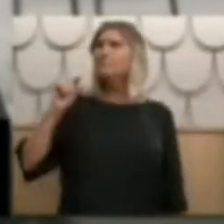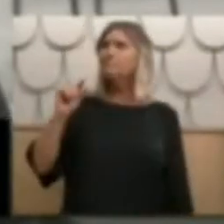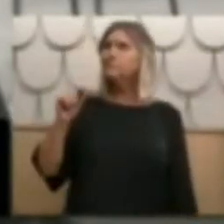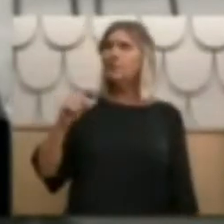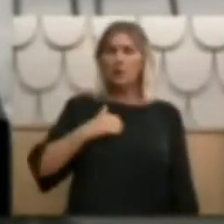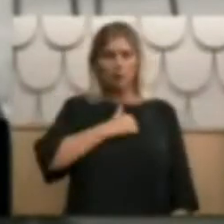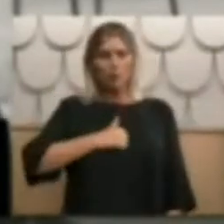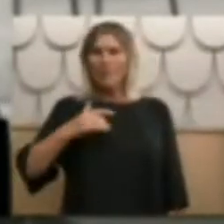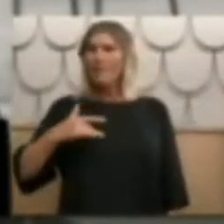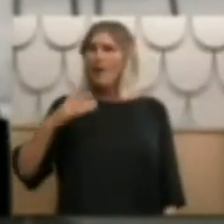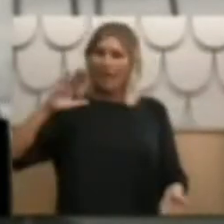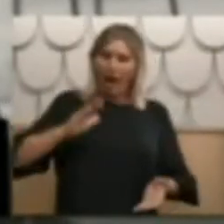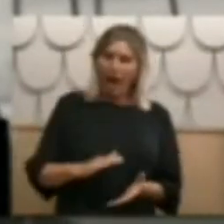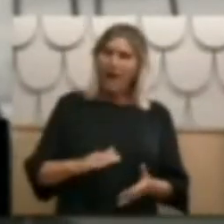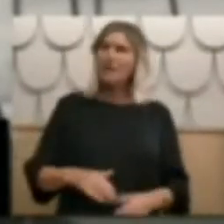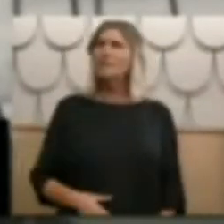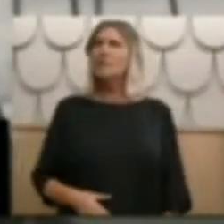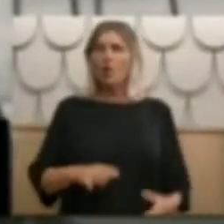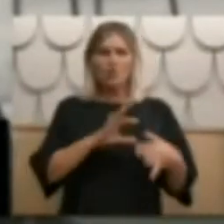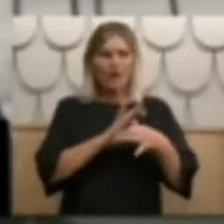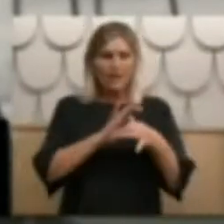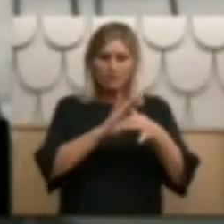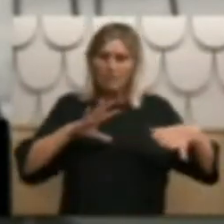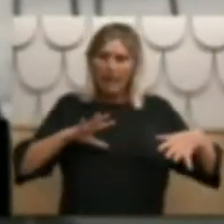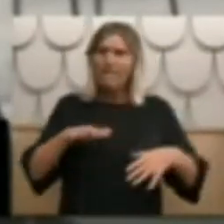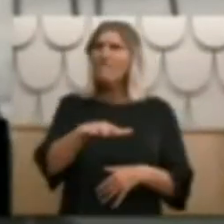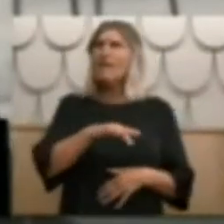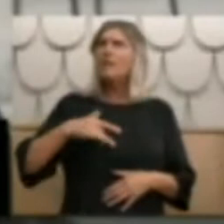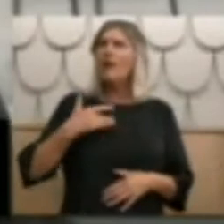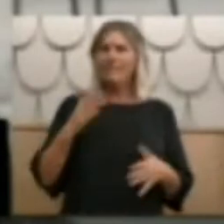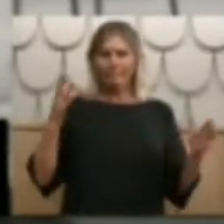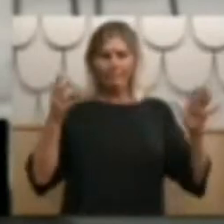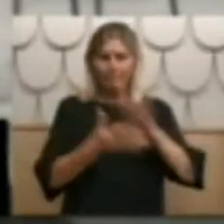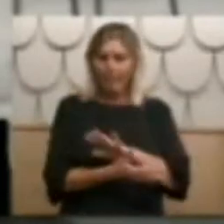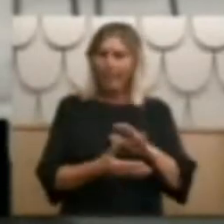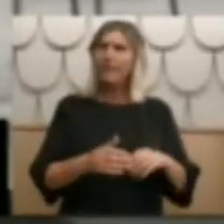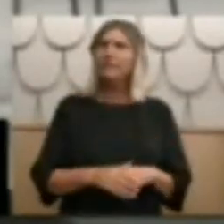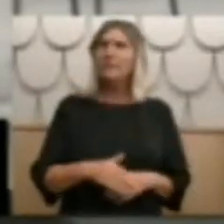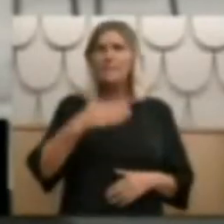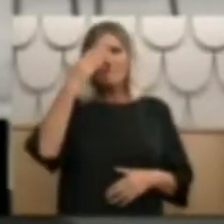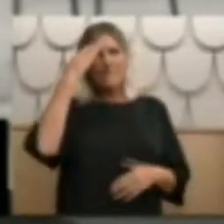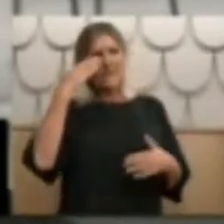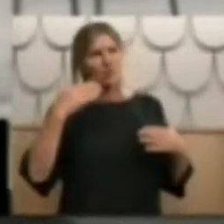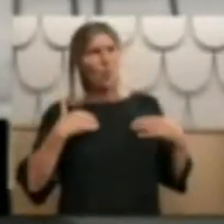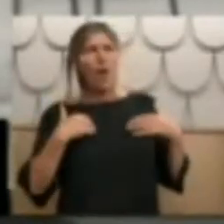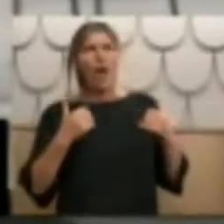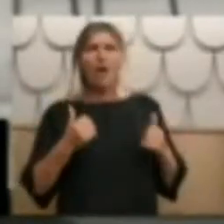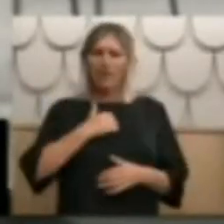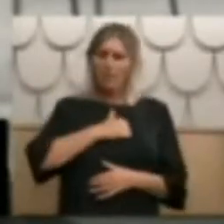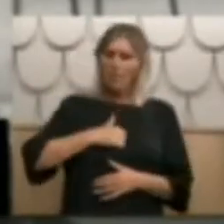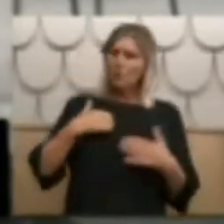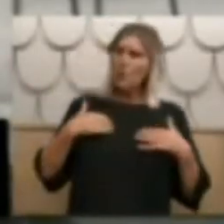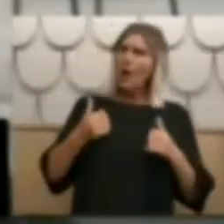life, diminished enjoyment of relationships and family life, diminished mental, emotional and